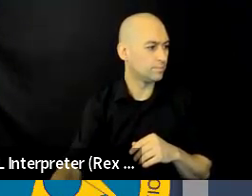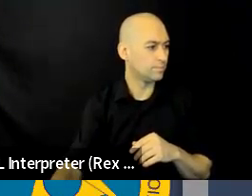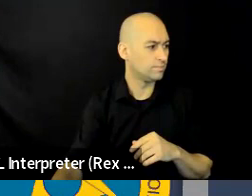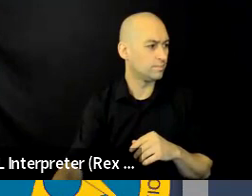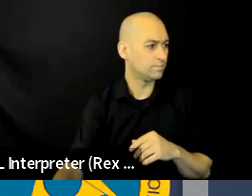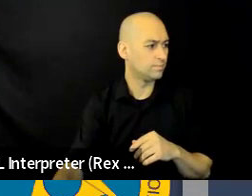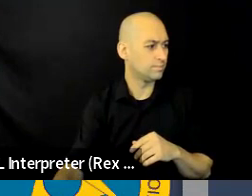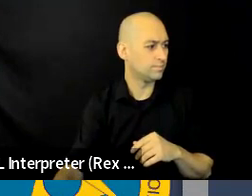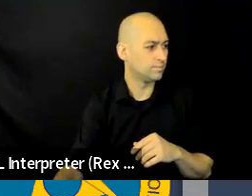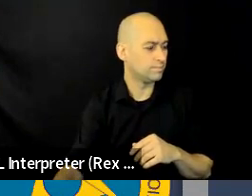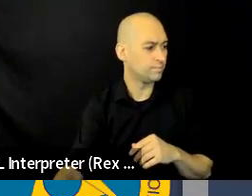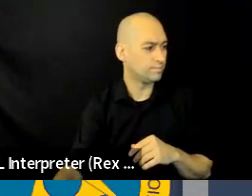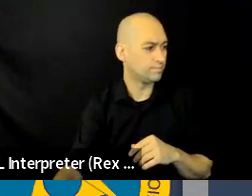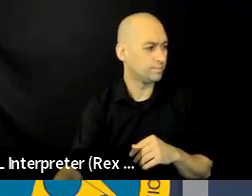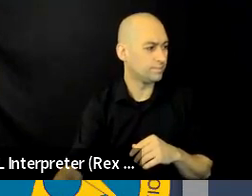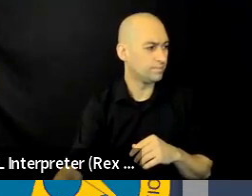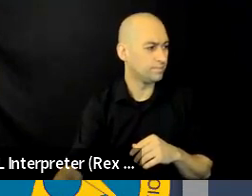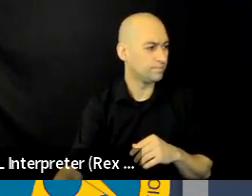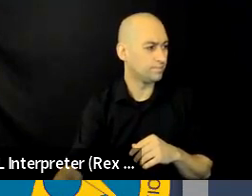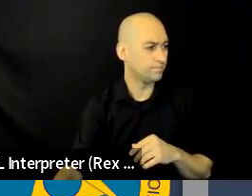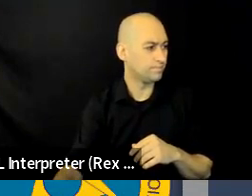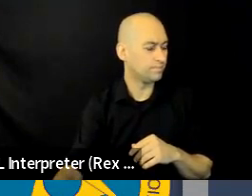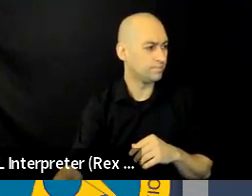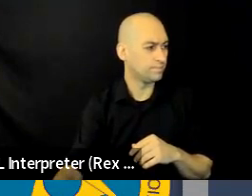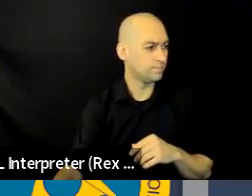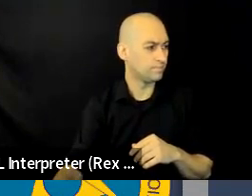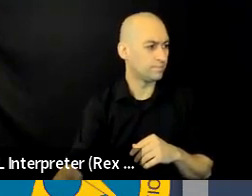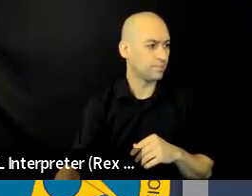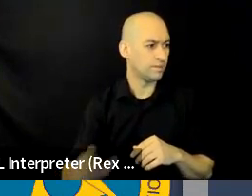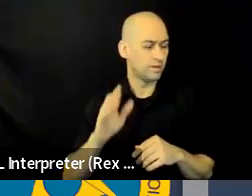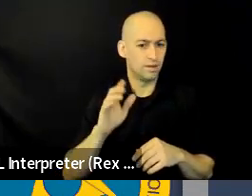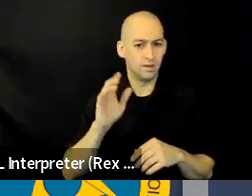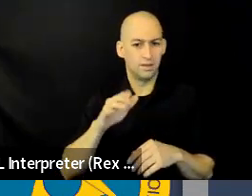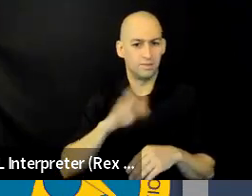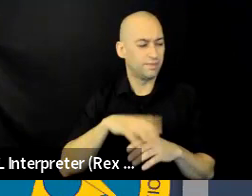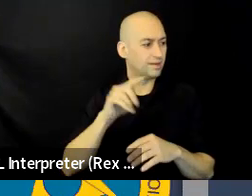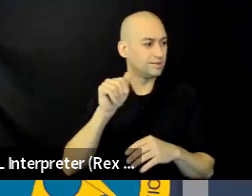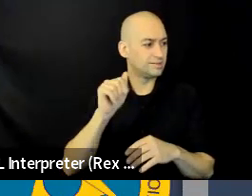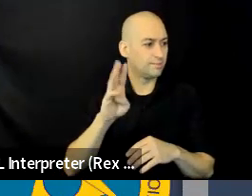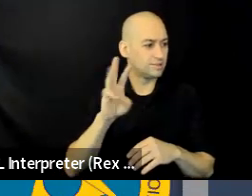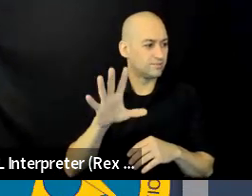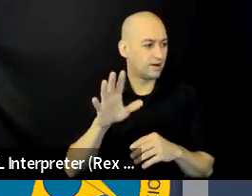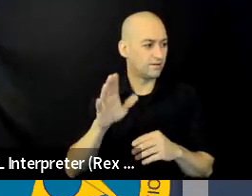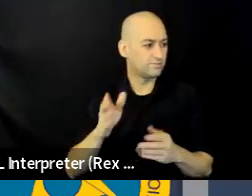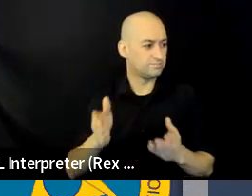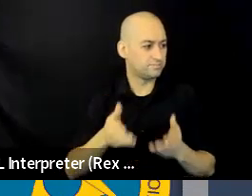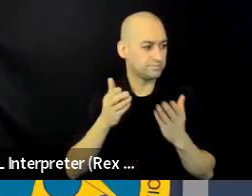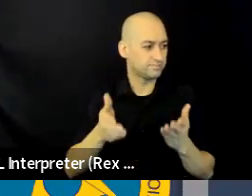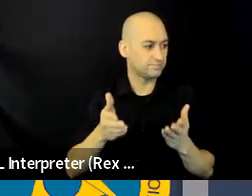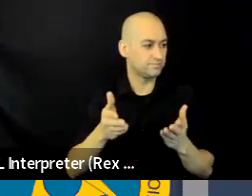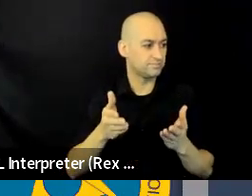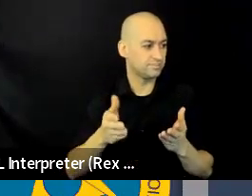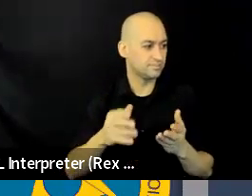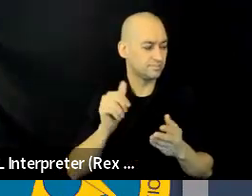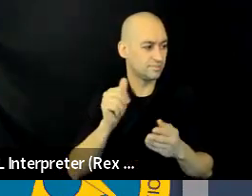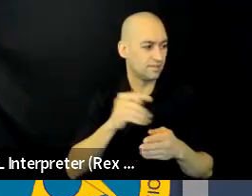Wait till the end on that one. I'll be presenting the action items for tabs 65 through 82 together with a recommendation at the end. These